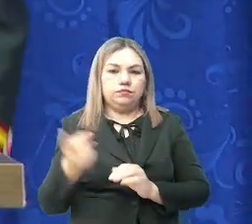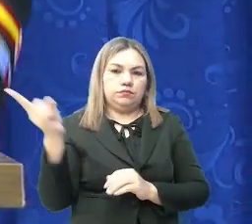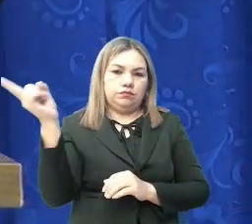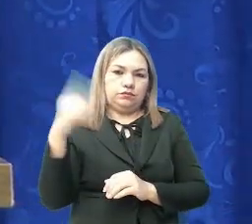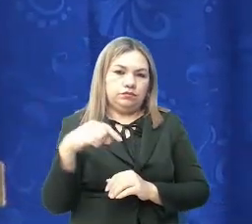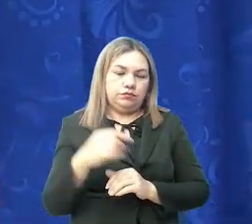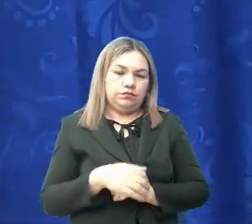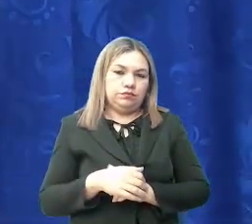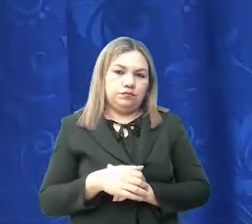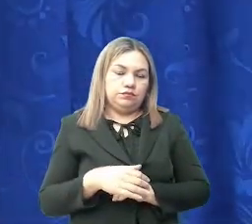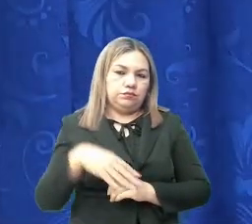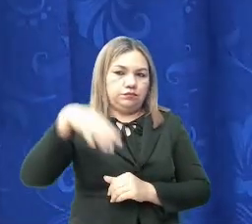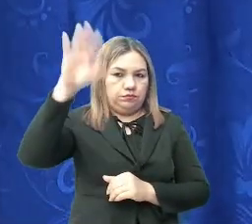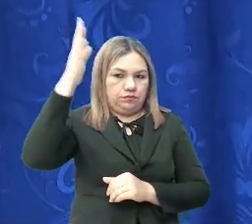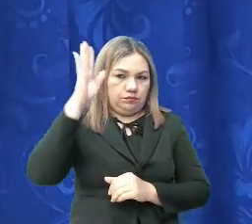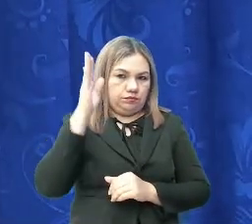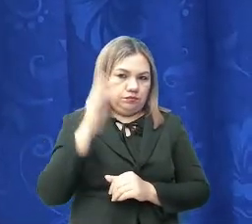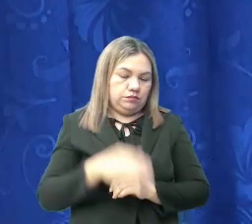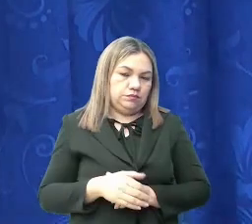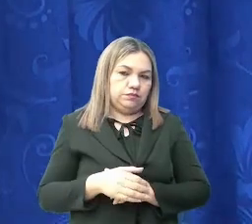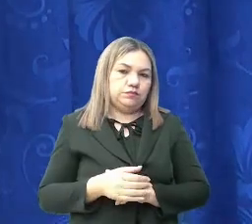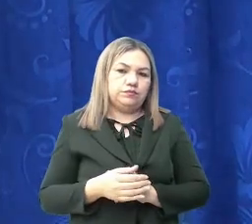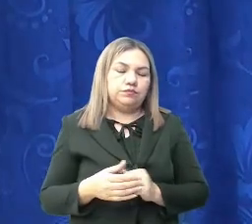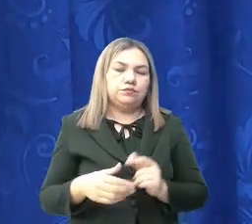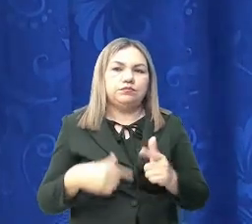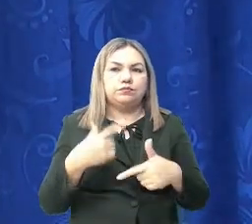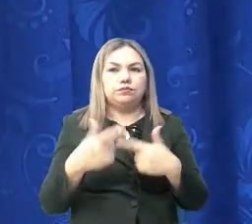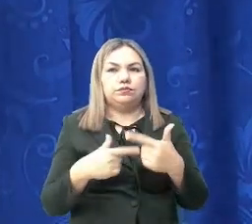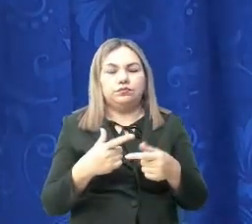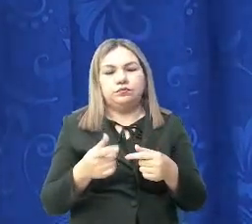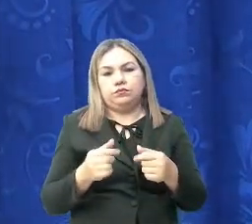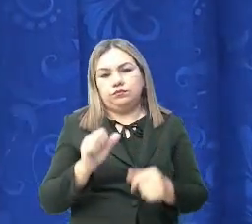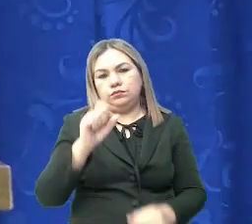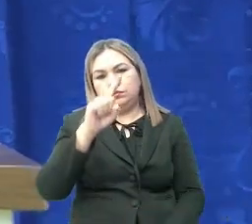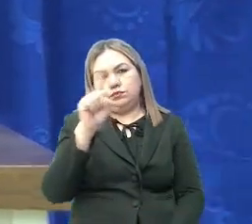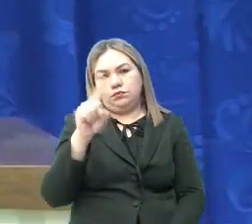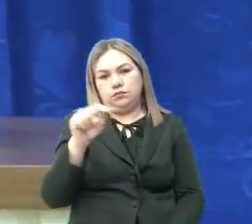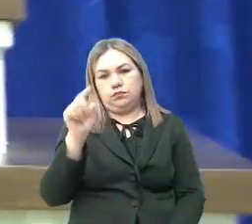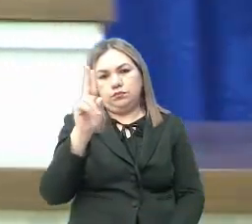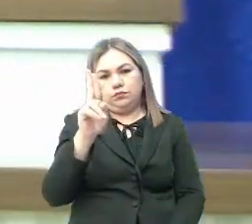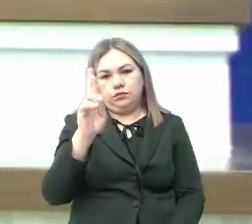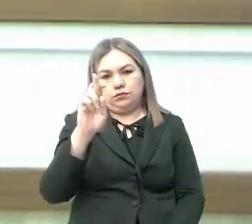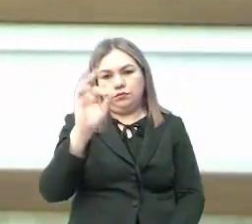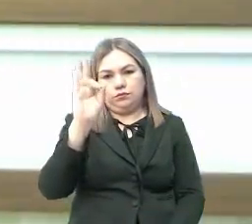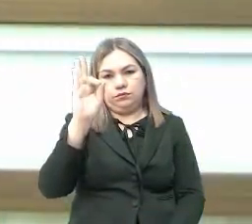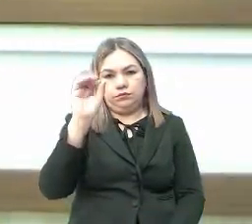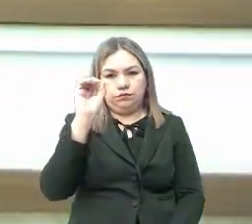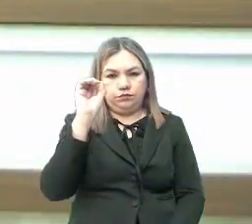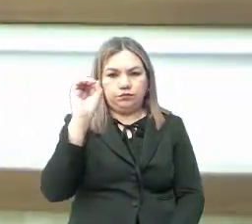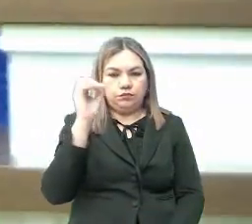free. Another characteristic of this person, that he was